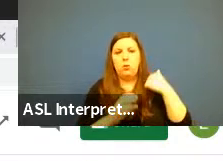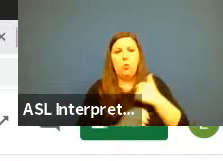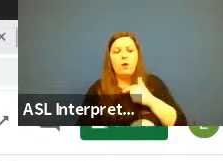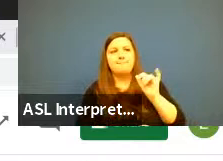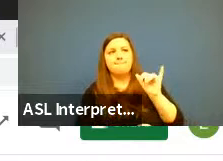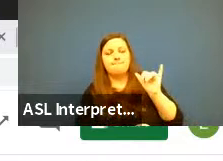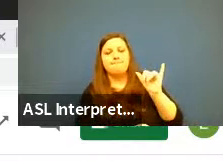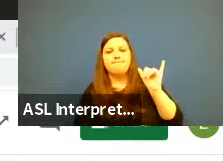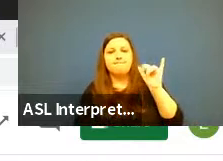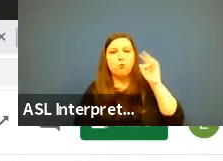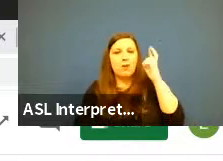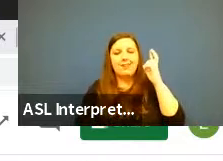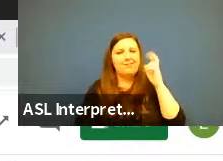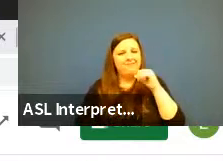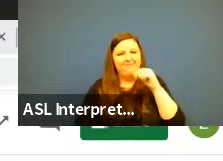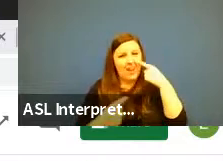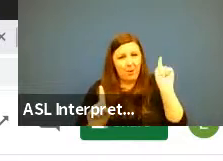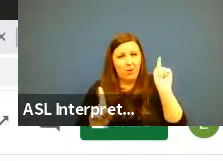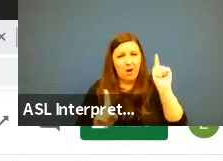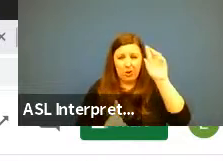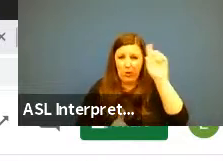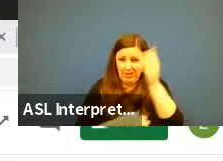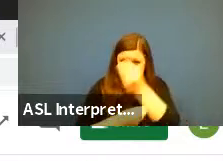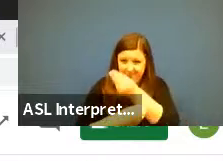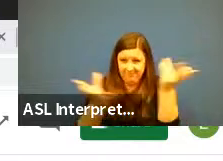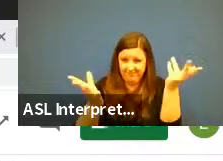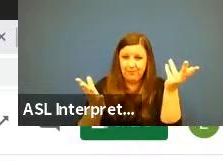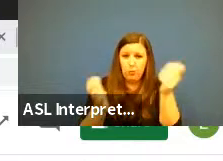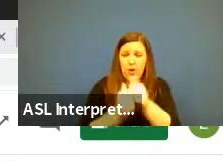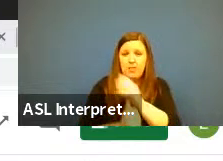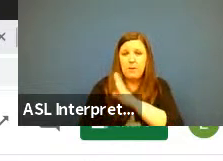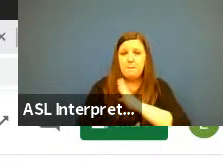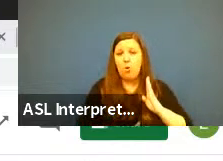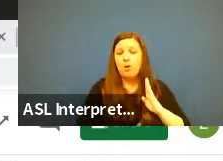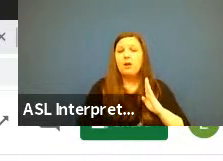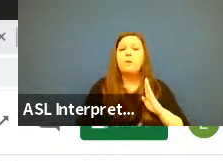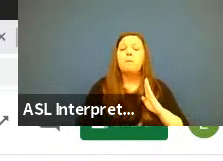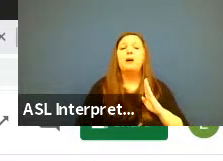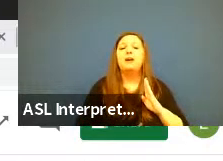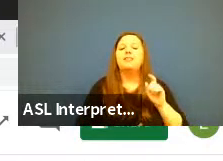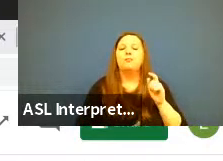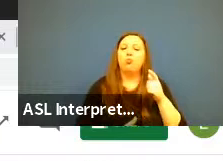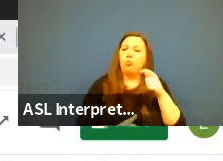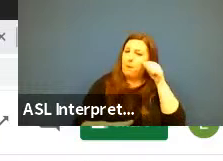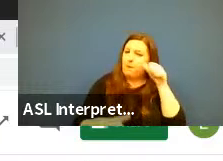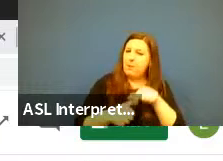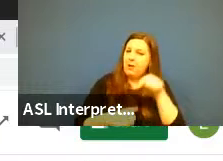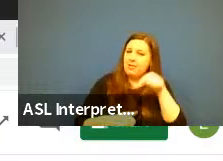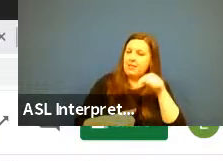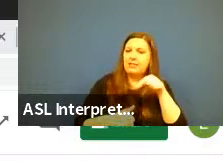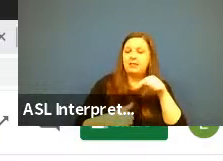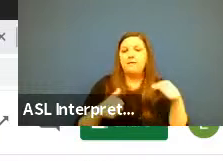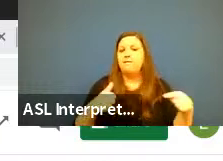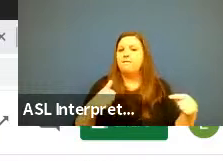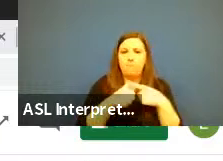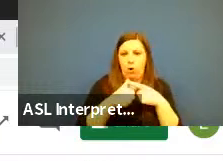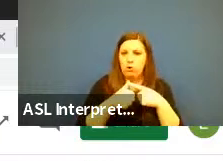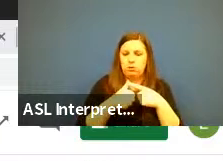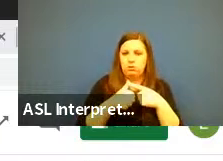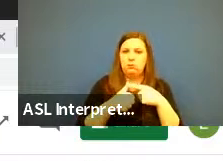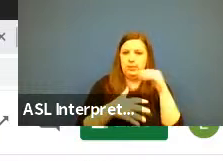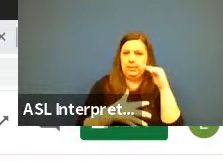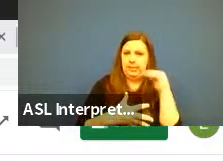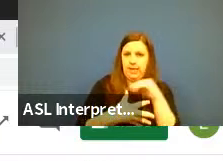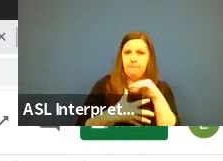that information will be shared with the board. But something to keep in mind is that, again, this is a first step. This is not the only step. And That's so right.